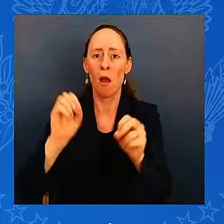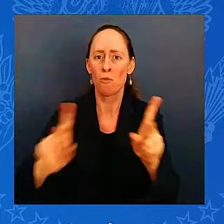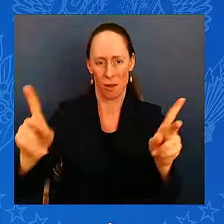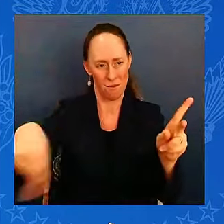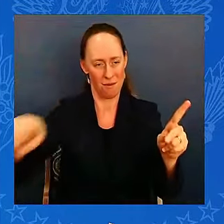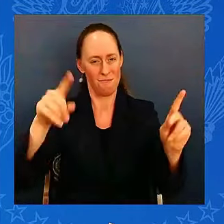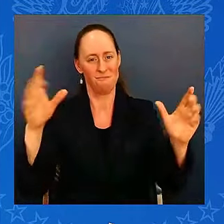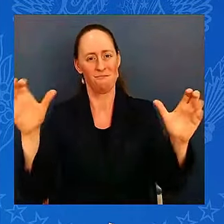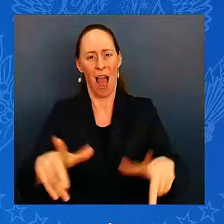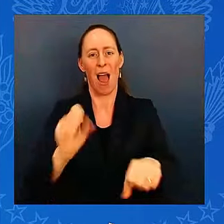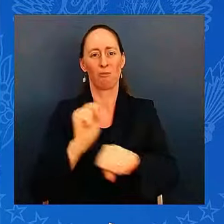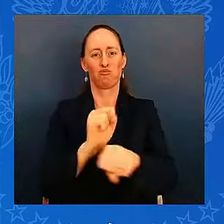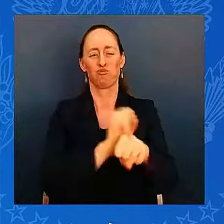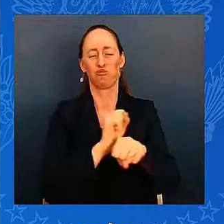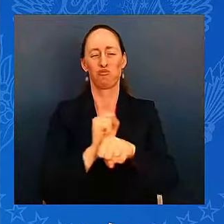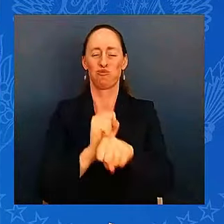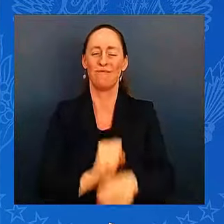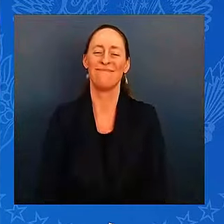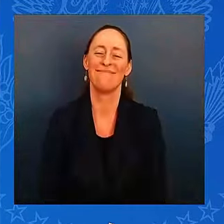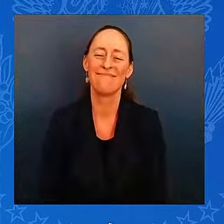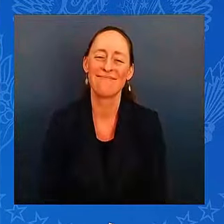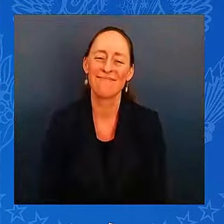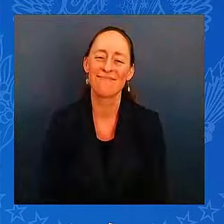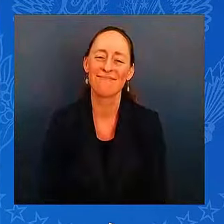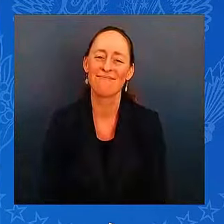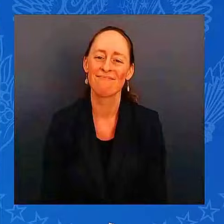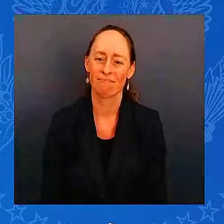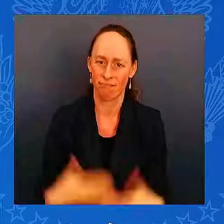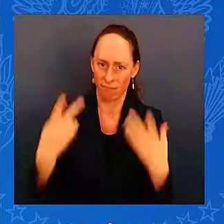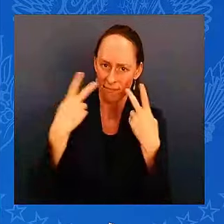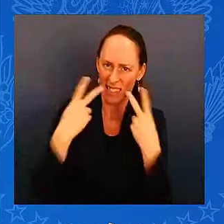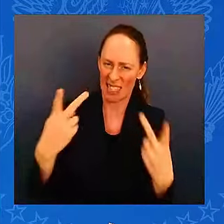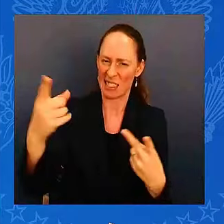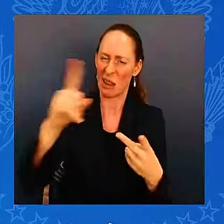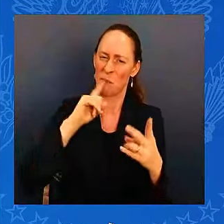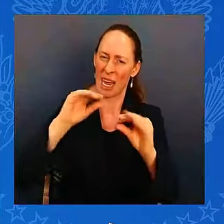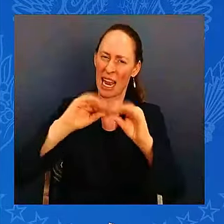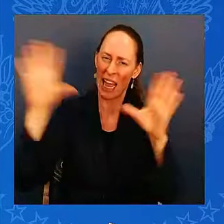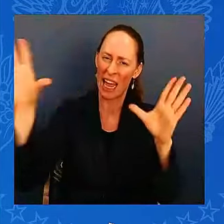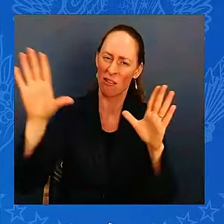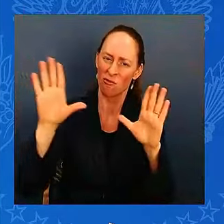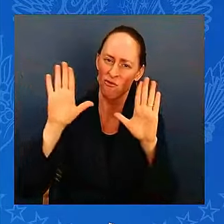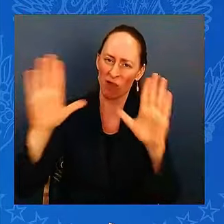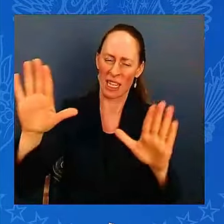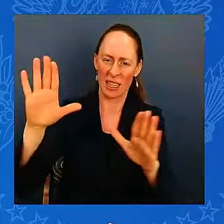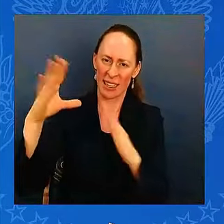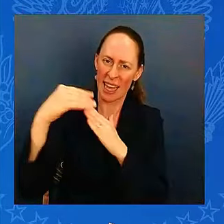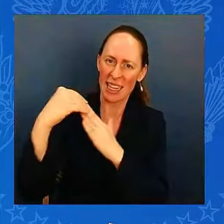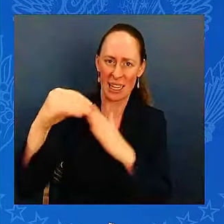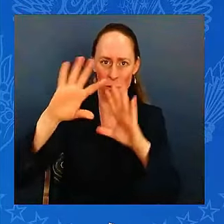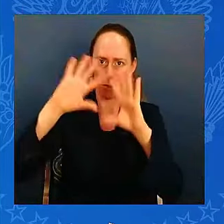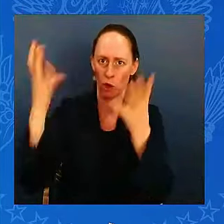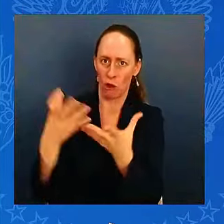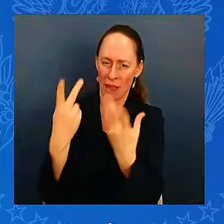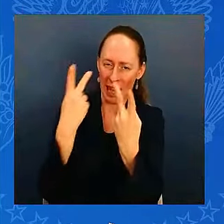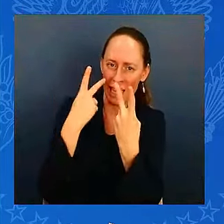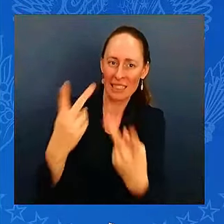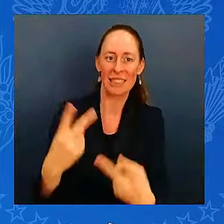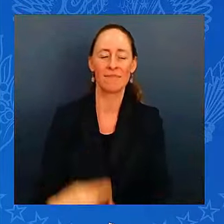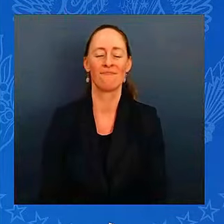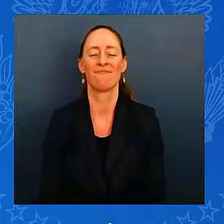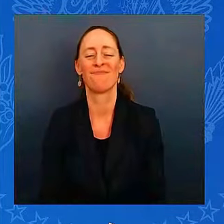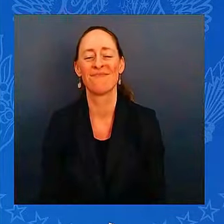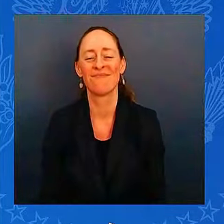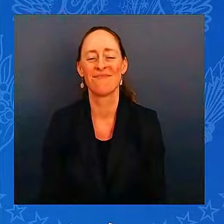the leadership across the globe. He also delivered by setting aside hundreds of billions of dollars for environmental